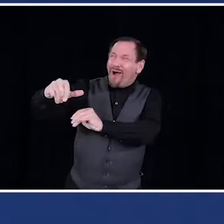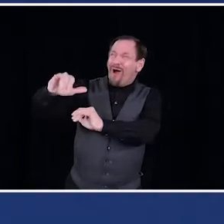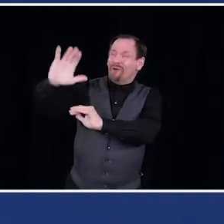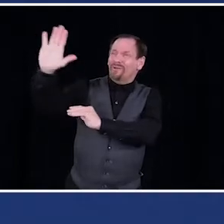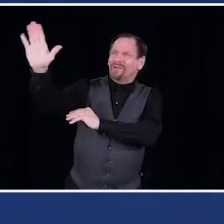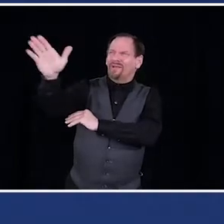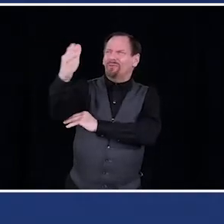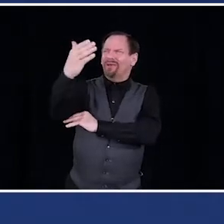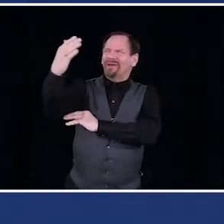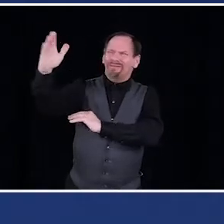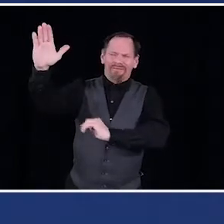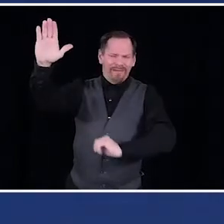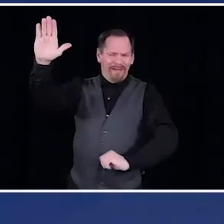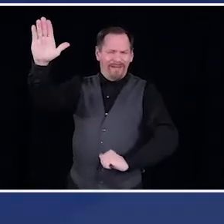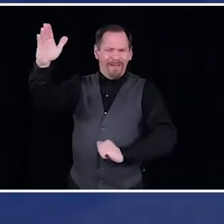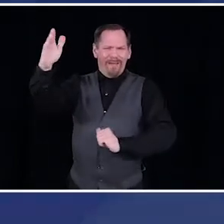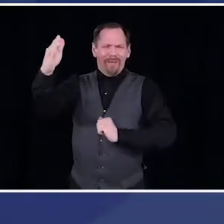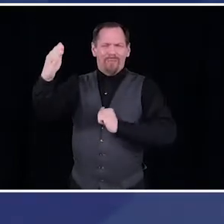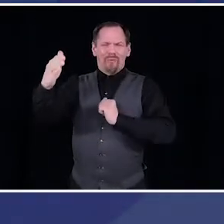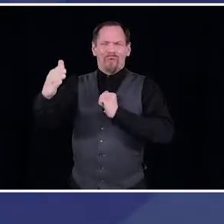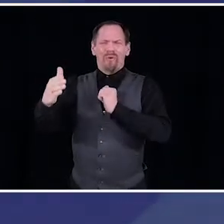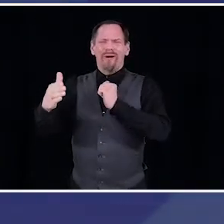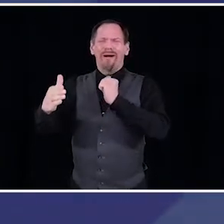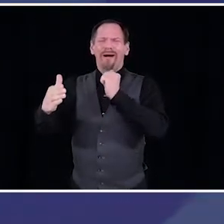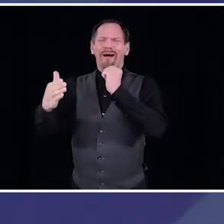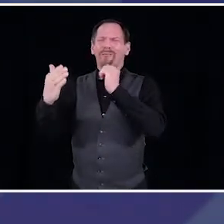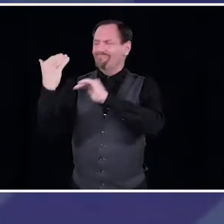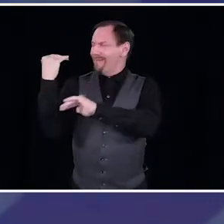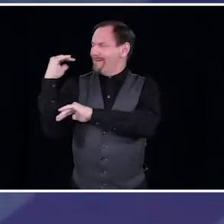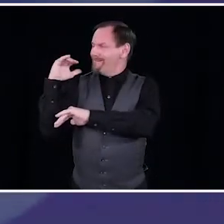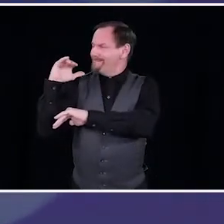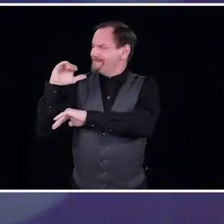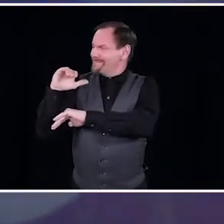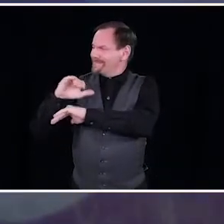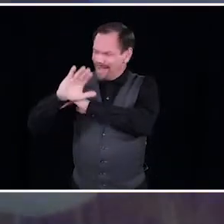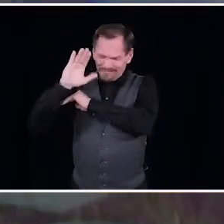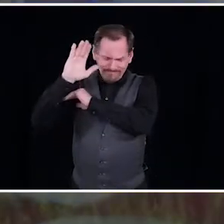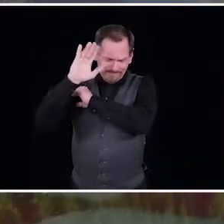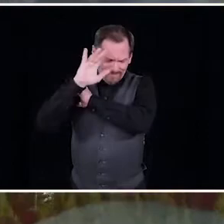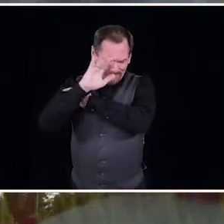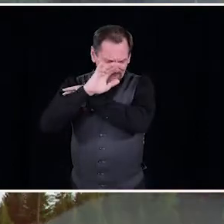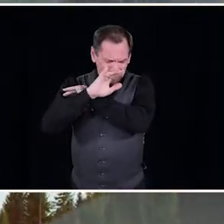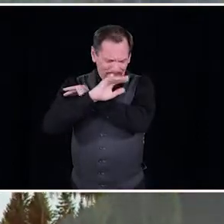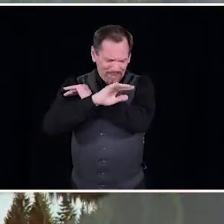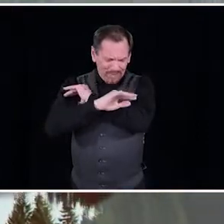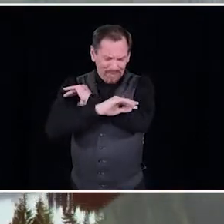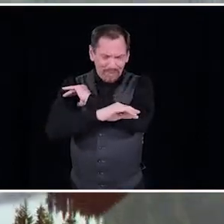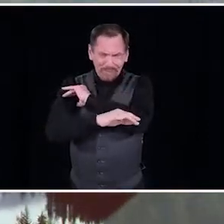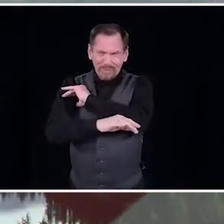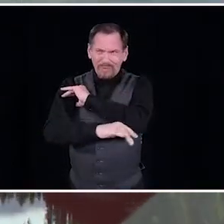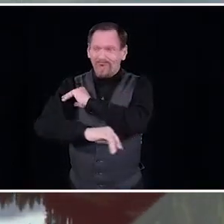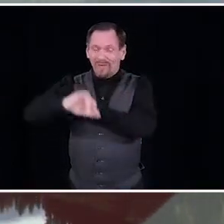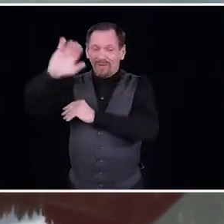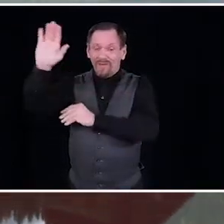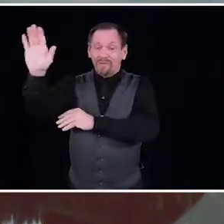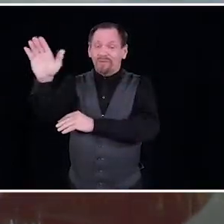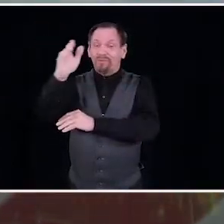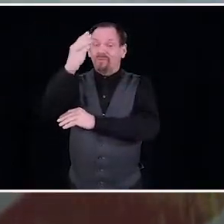what so proudly we hailed at the twilight's